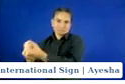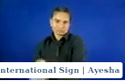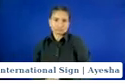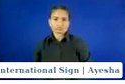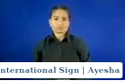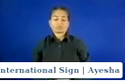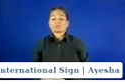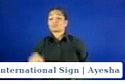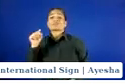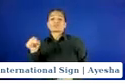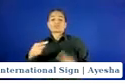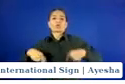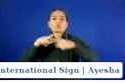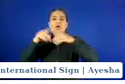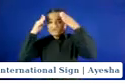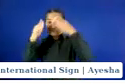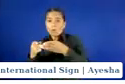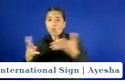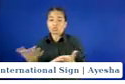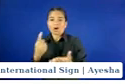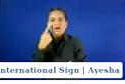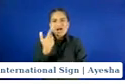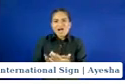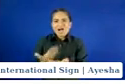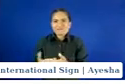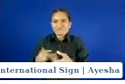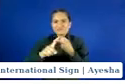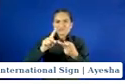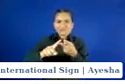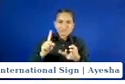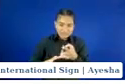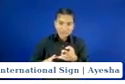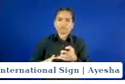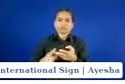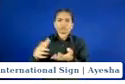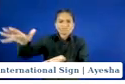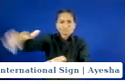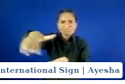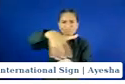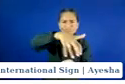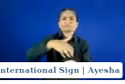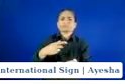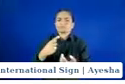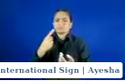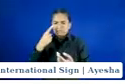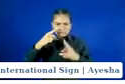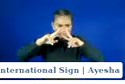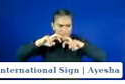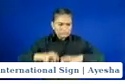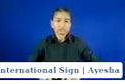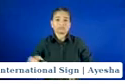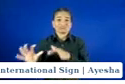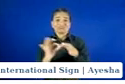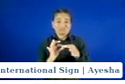knowledge on gender gaps in social protection through various activities, such as developing